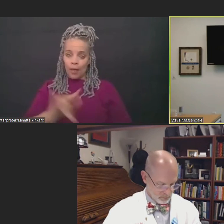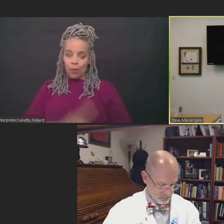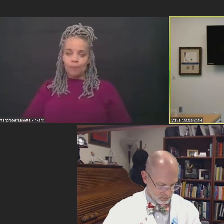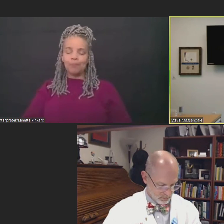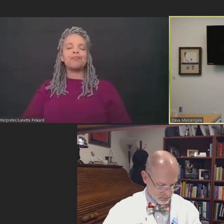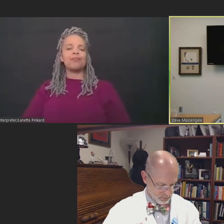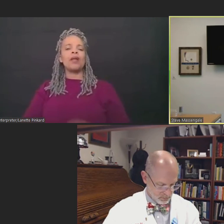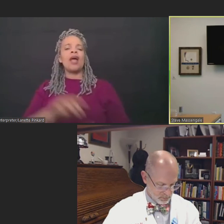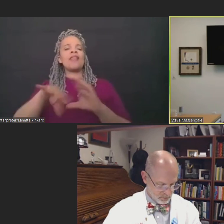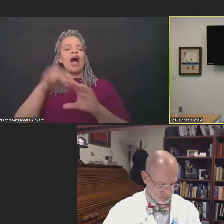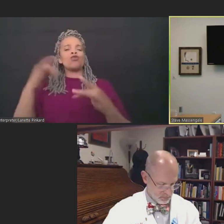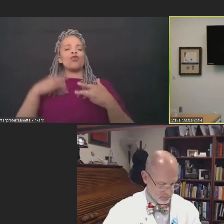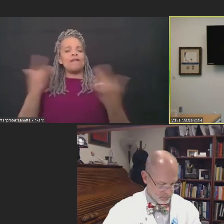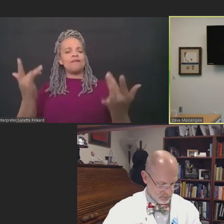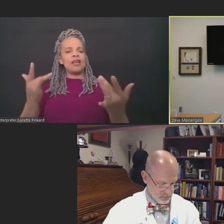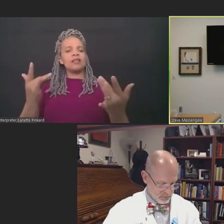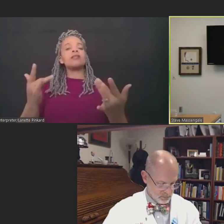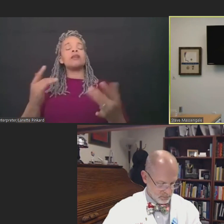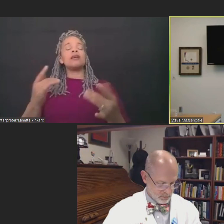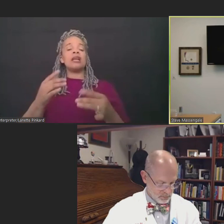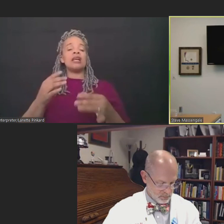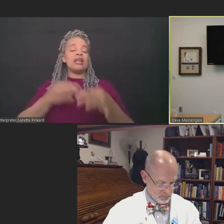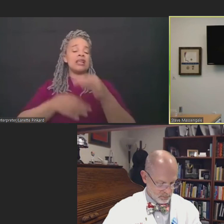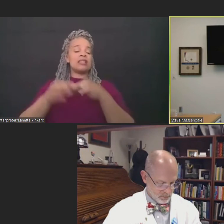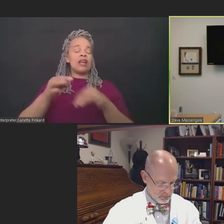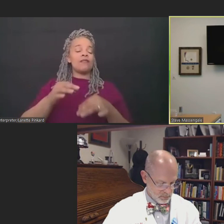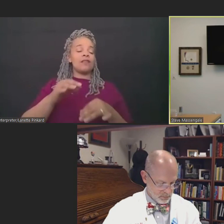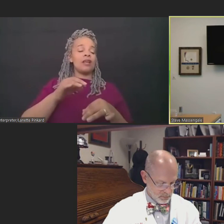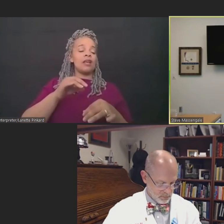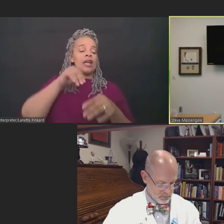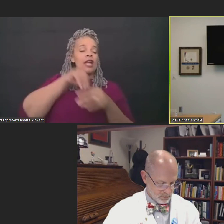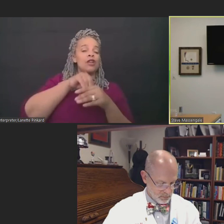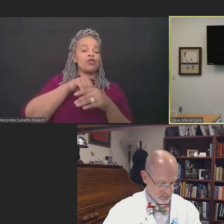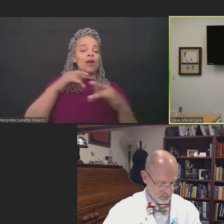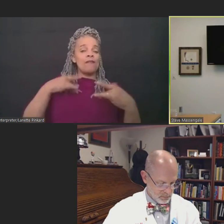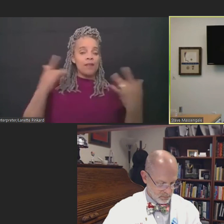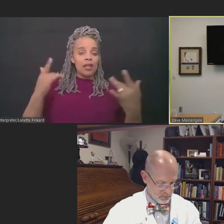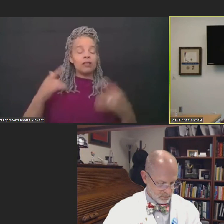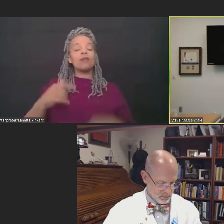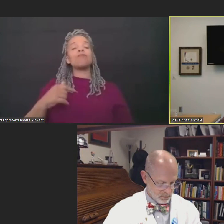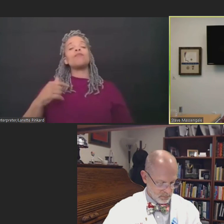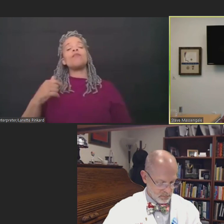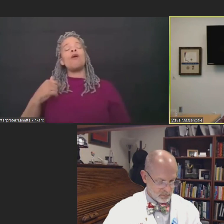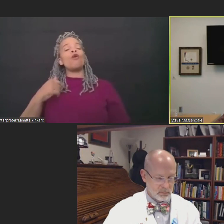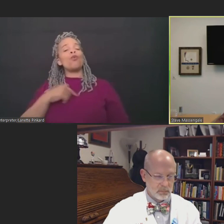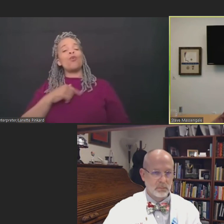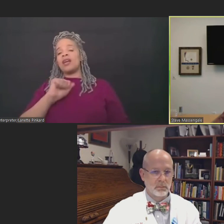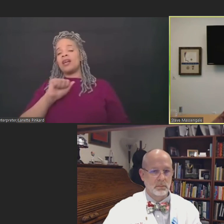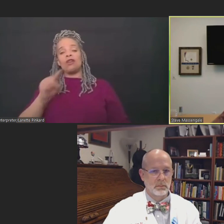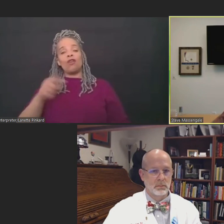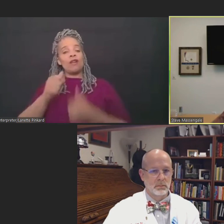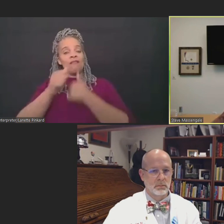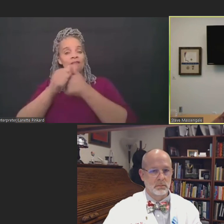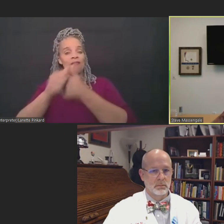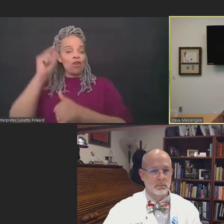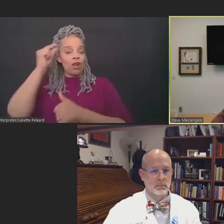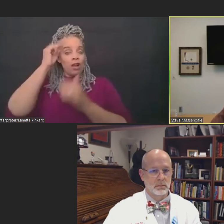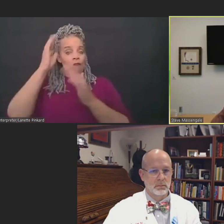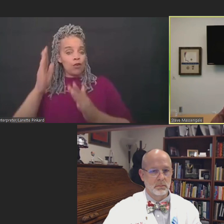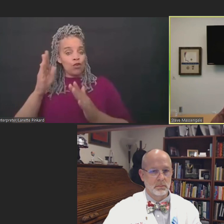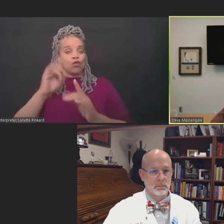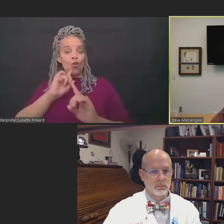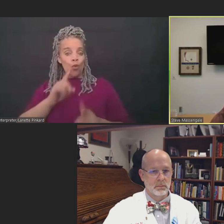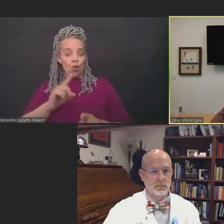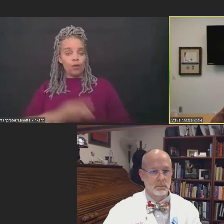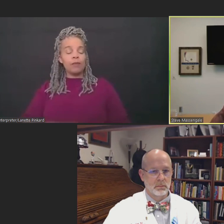outdoor events versus the indoor events, what we can do is operate within the governor's order.